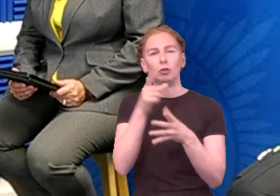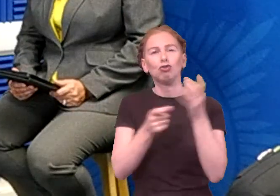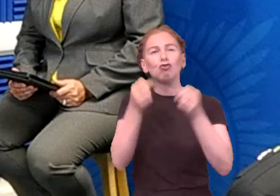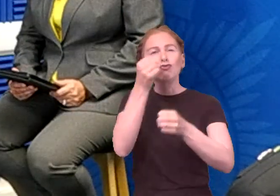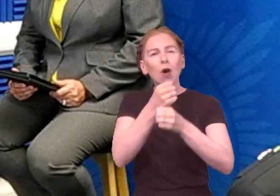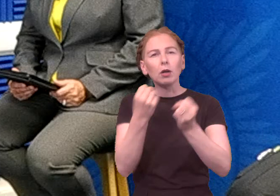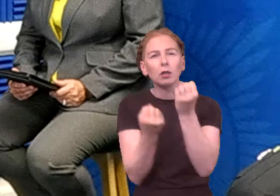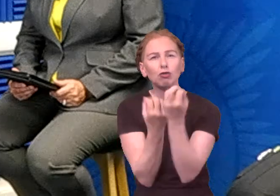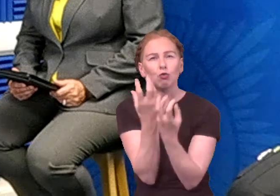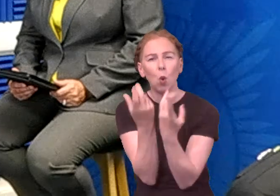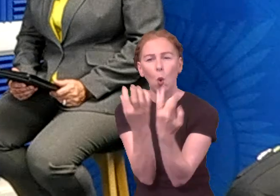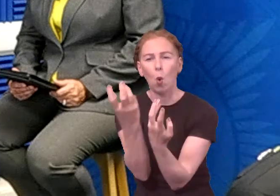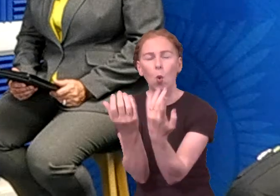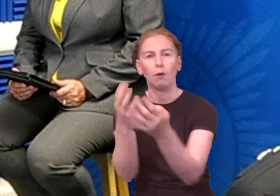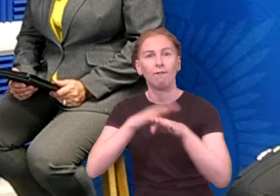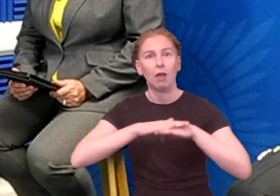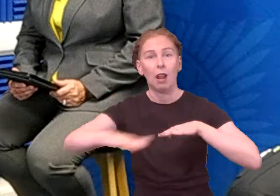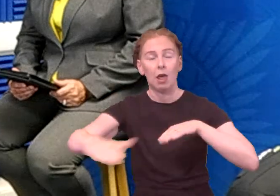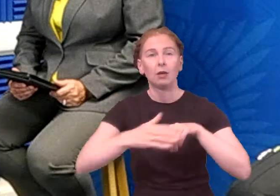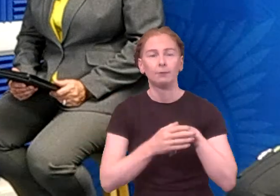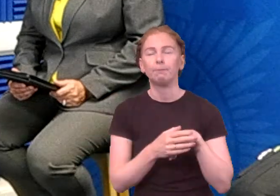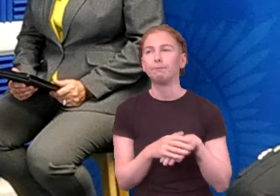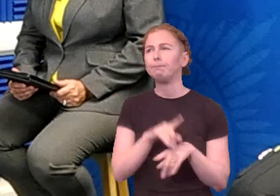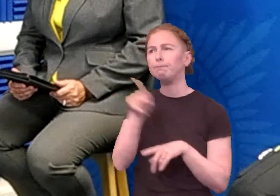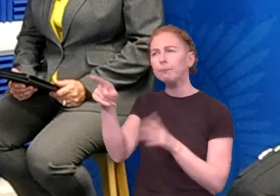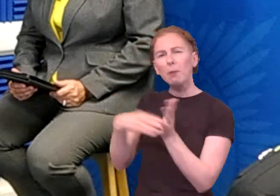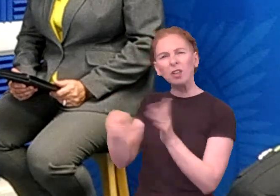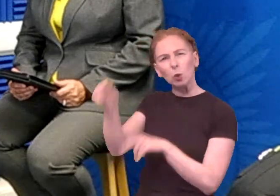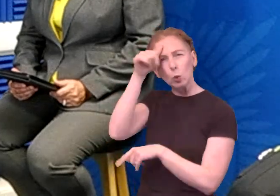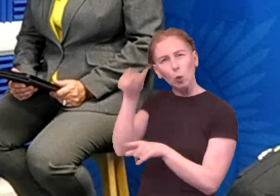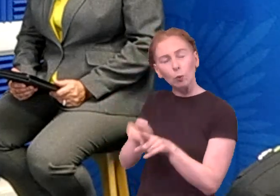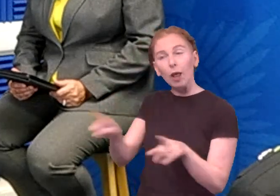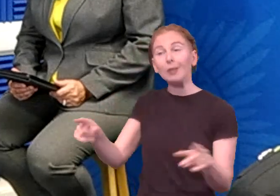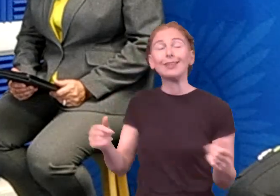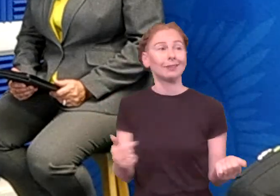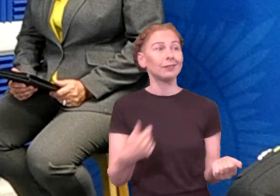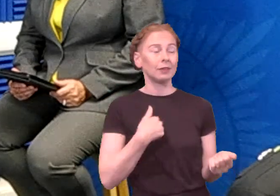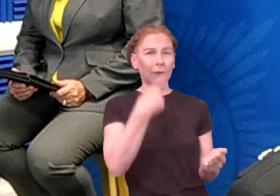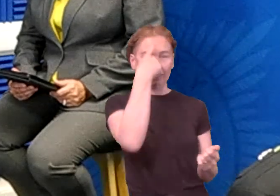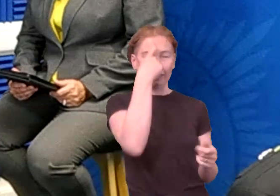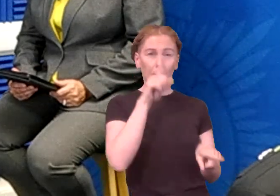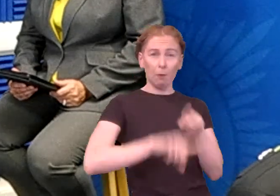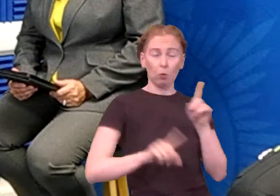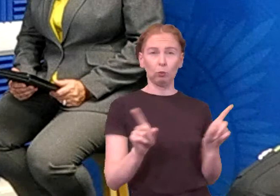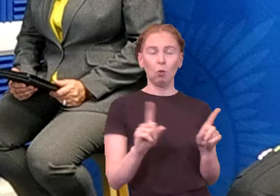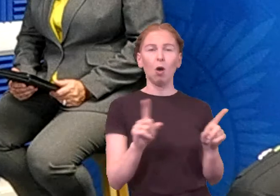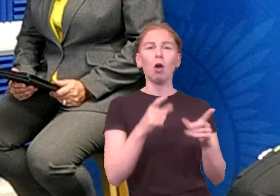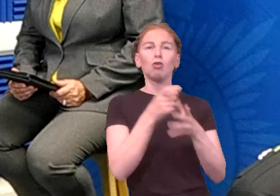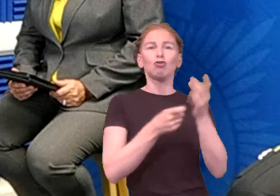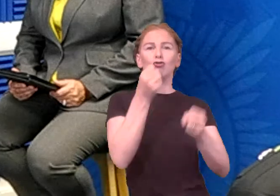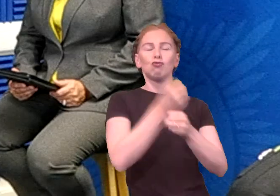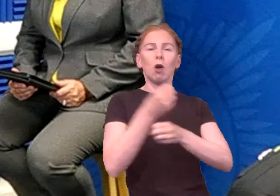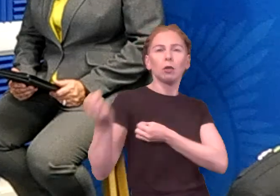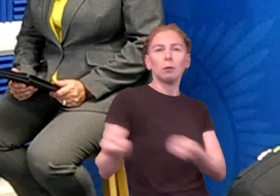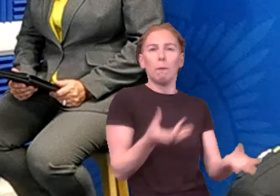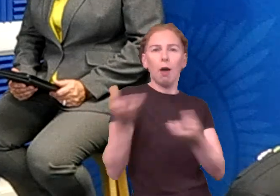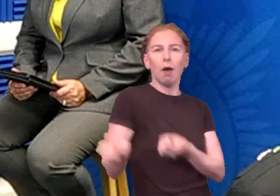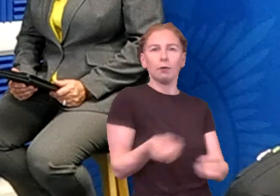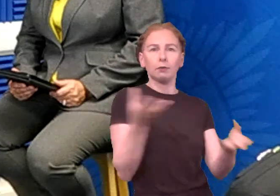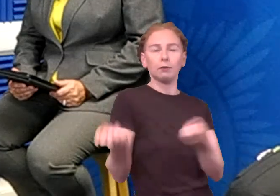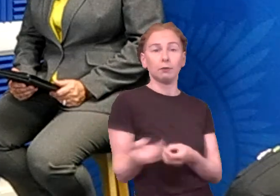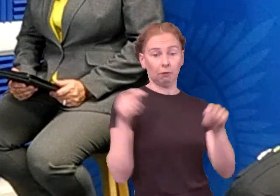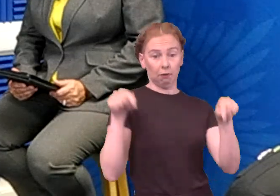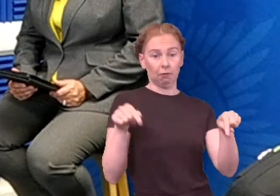and exploitation that goes with that. I think it doesn't matter where you are in the country, regardless of the size of your force, every day there